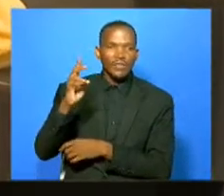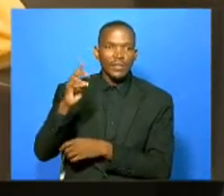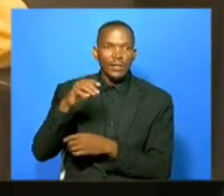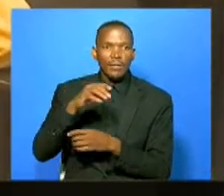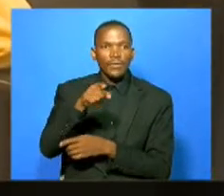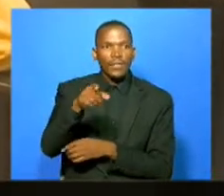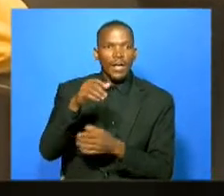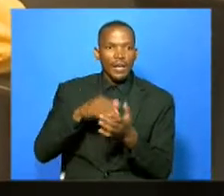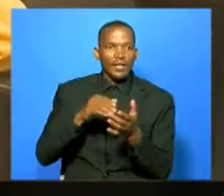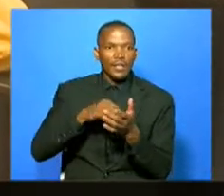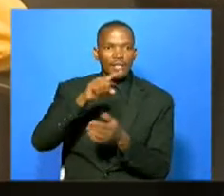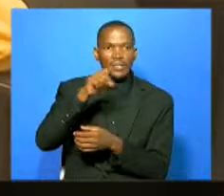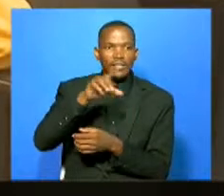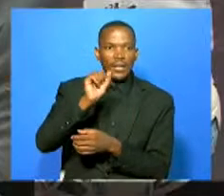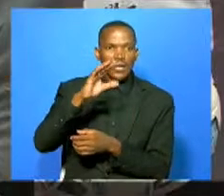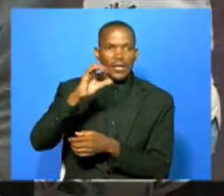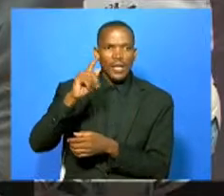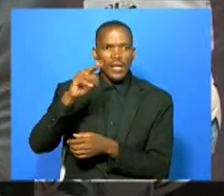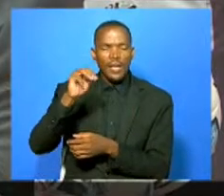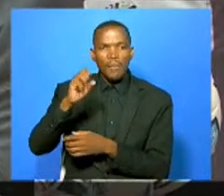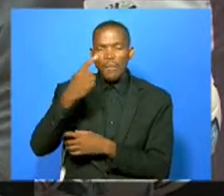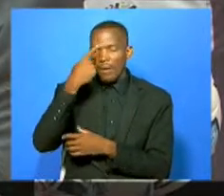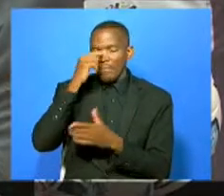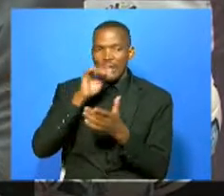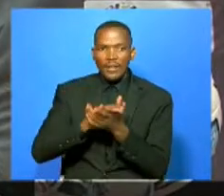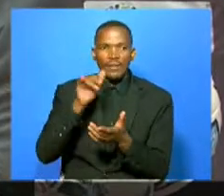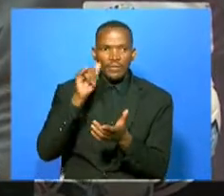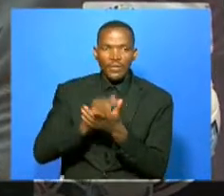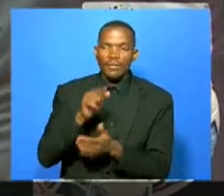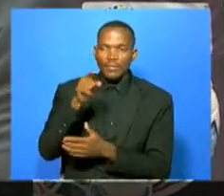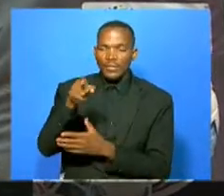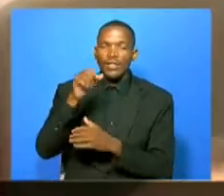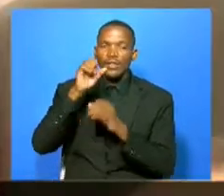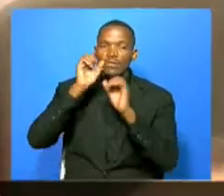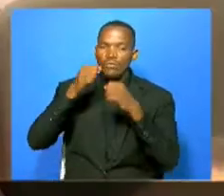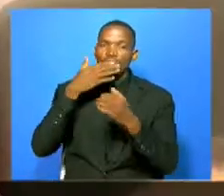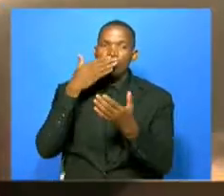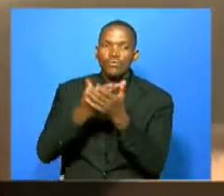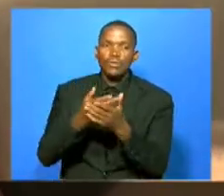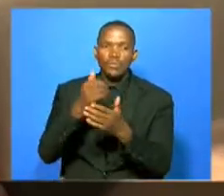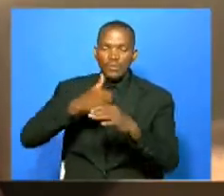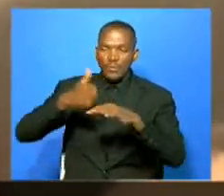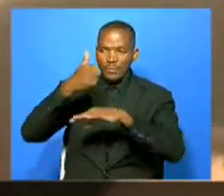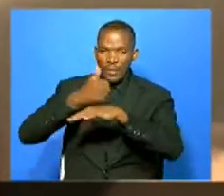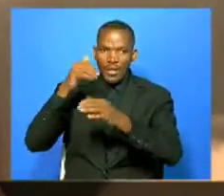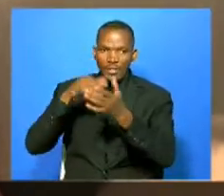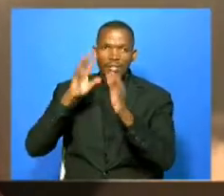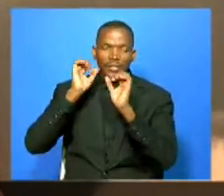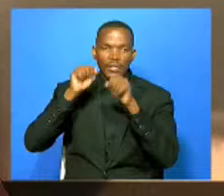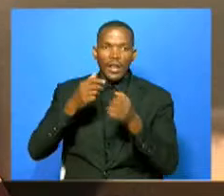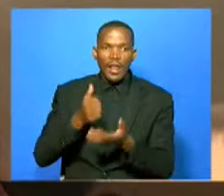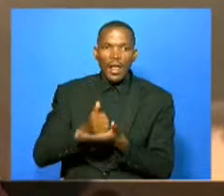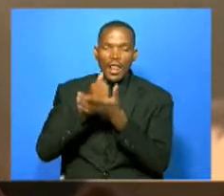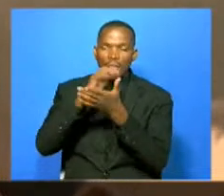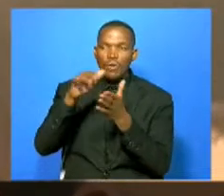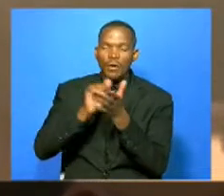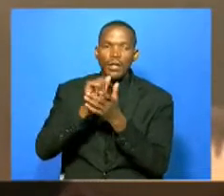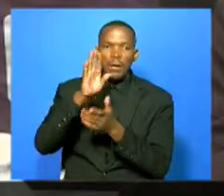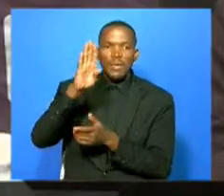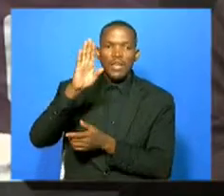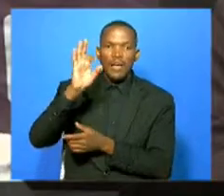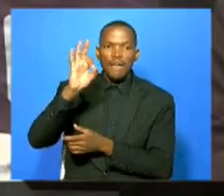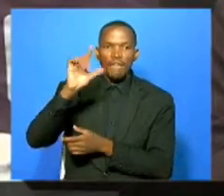Football League Nicholas Zakem o dumela fa Mamelodi a le maleba go tshegetsa maemo ao e bile a tla thusa mo godiseng le go tlhabolola selebego sa